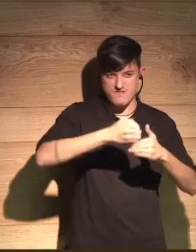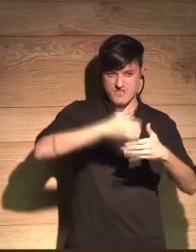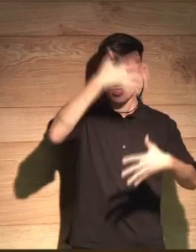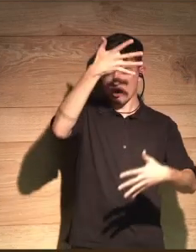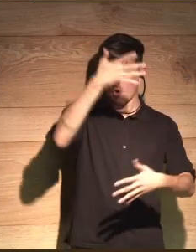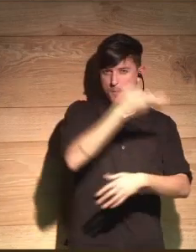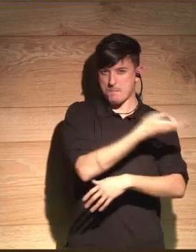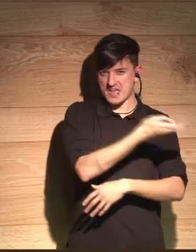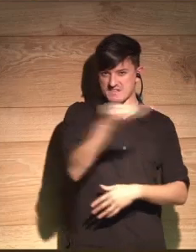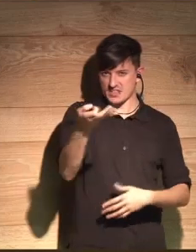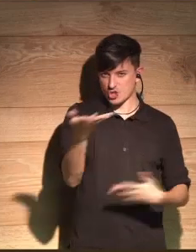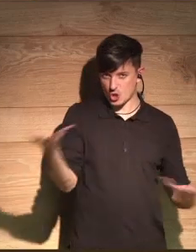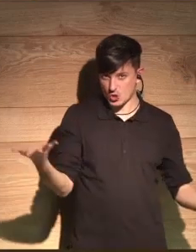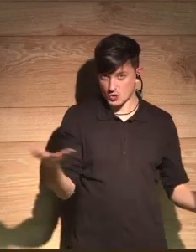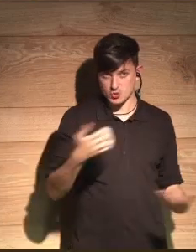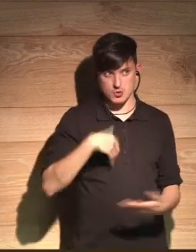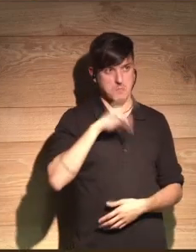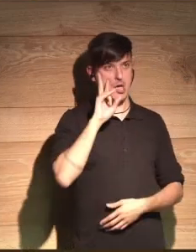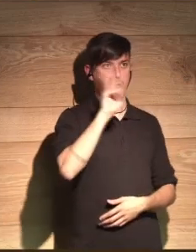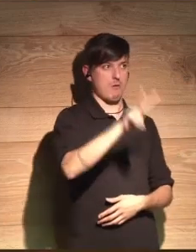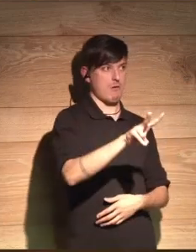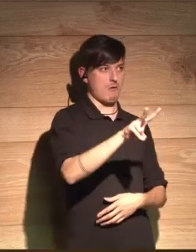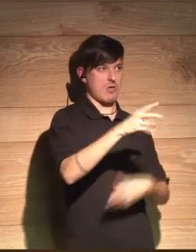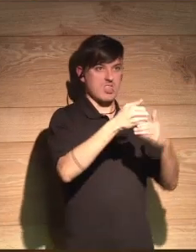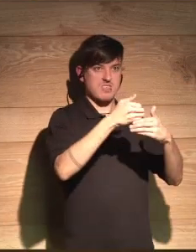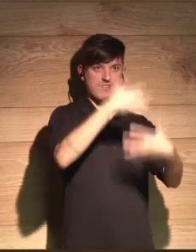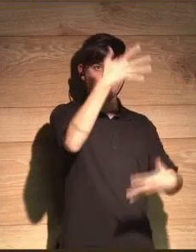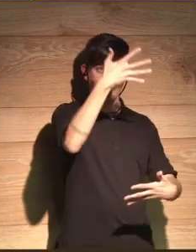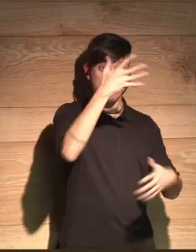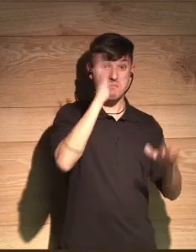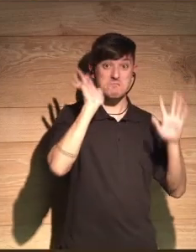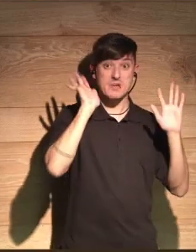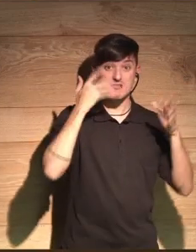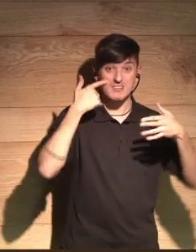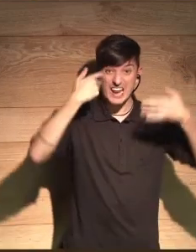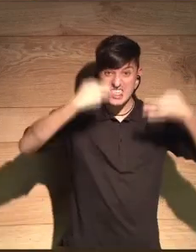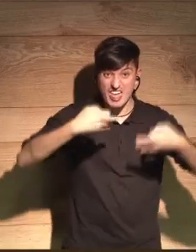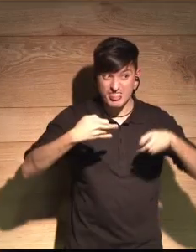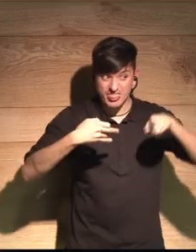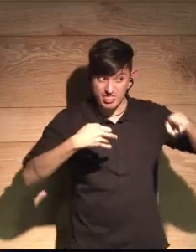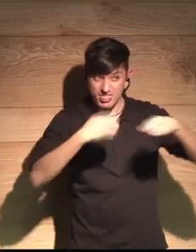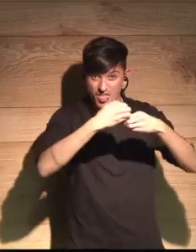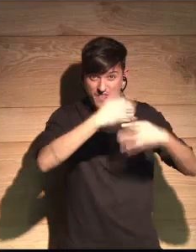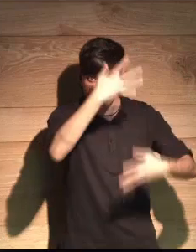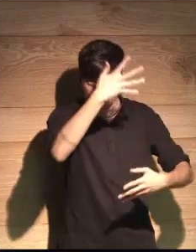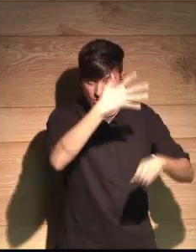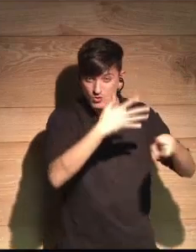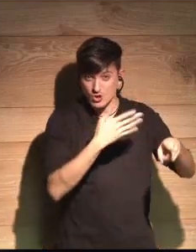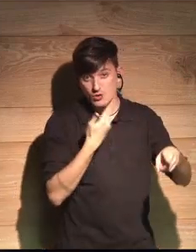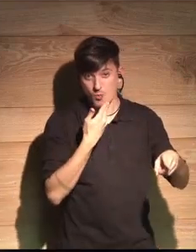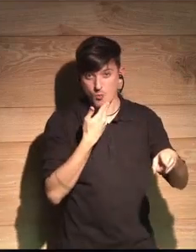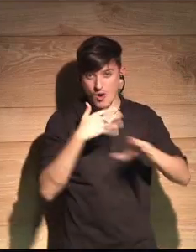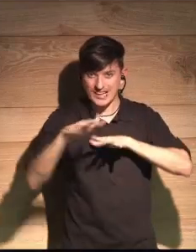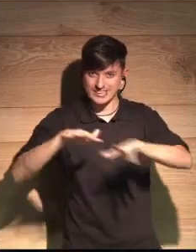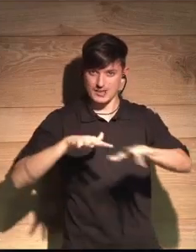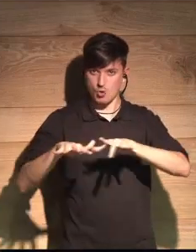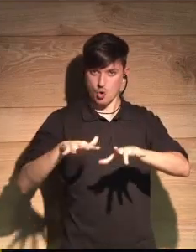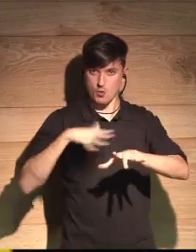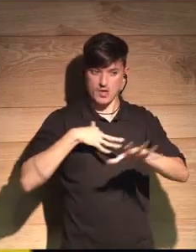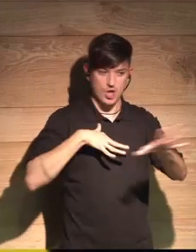asset? Buildings, perfect. We see the building, but the reality behind that building is that the